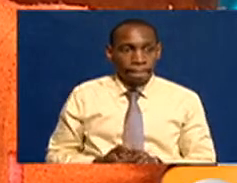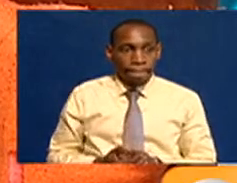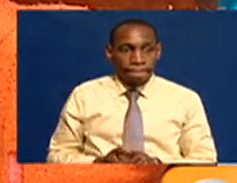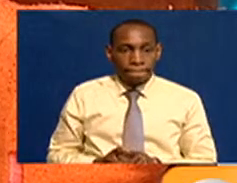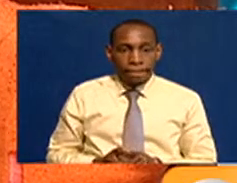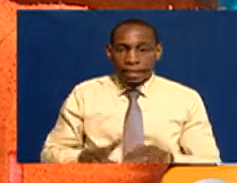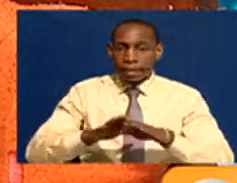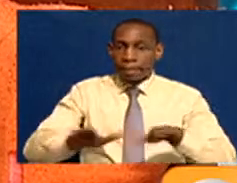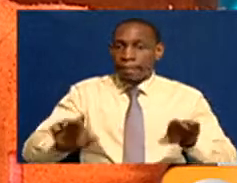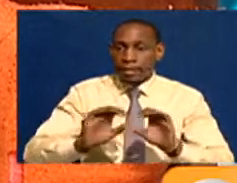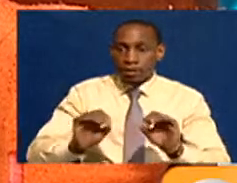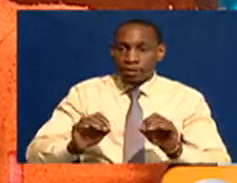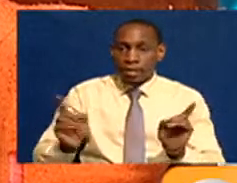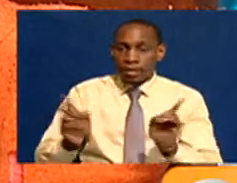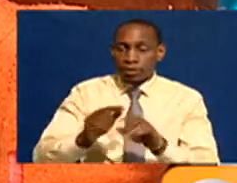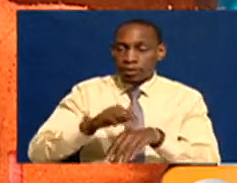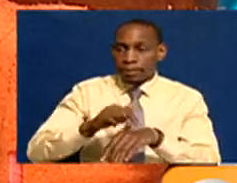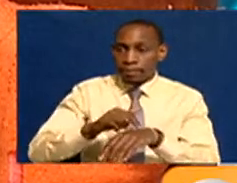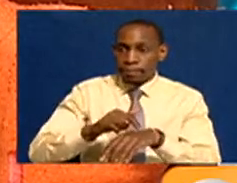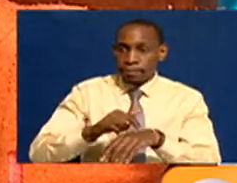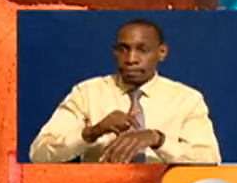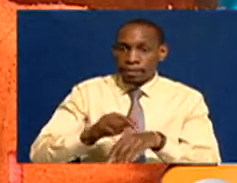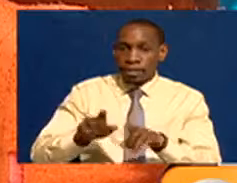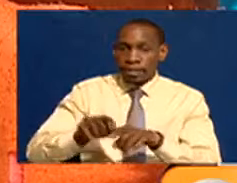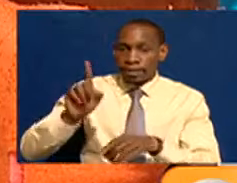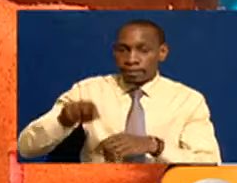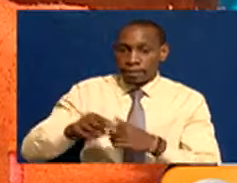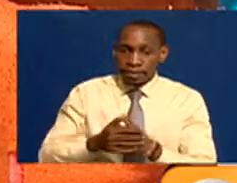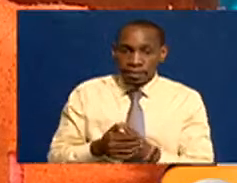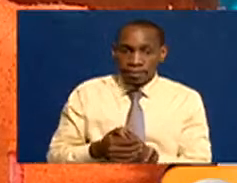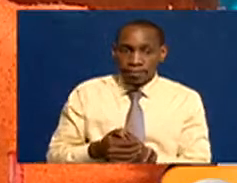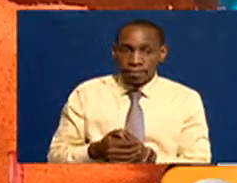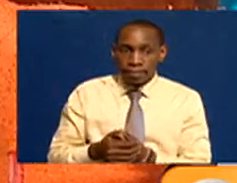not permanent. It's for a very short time. We must leave a